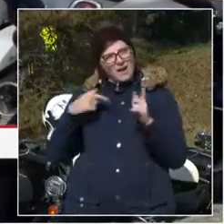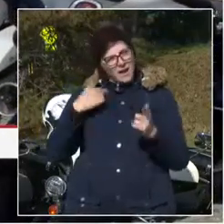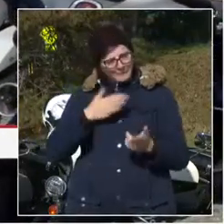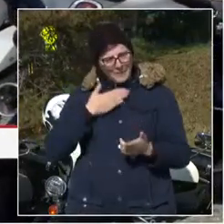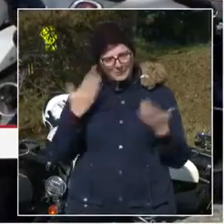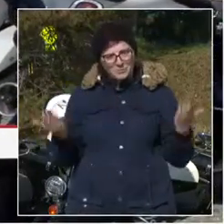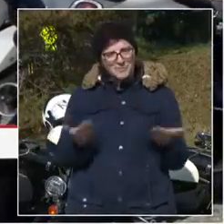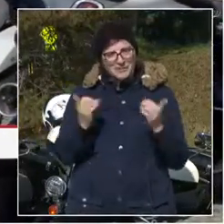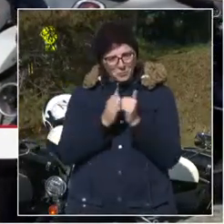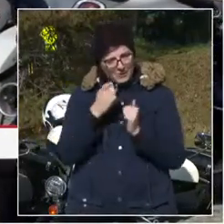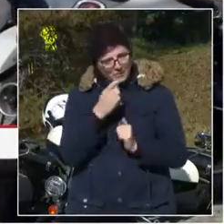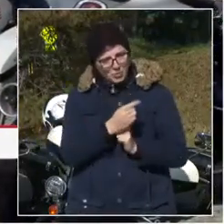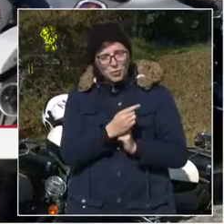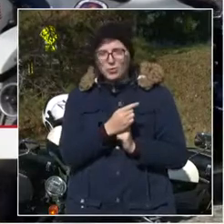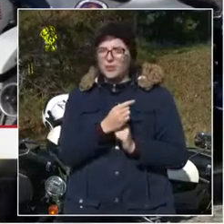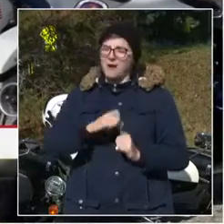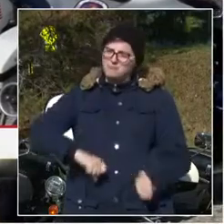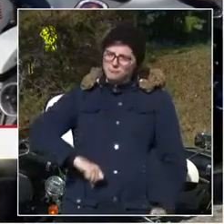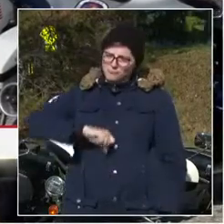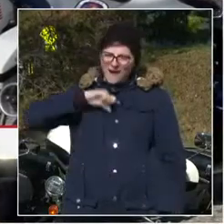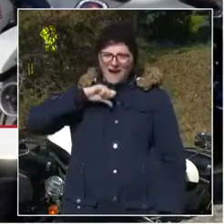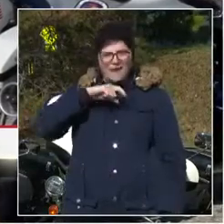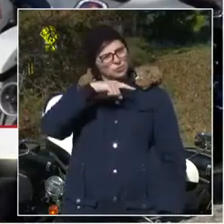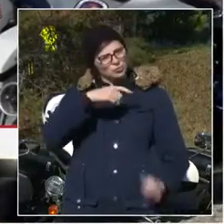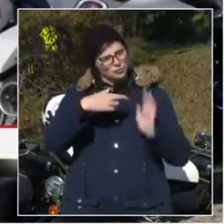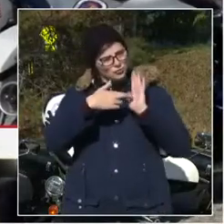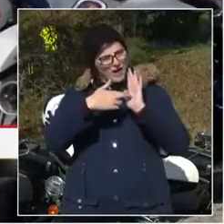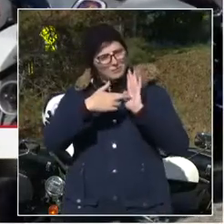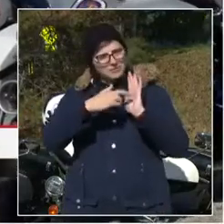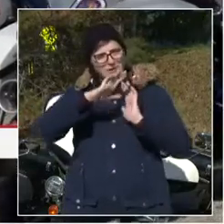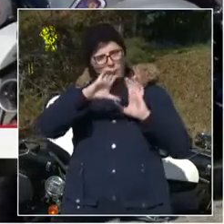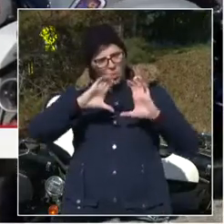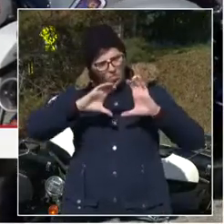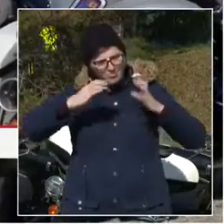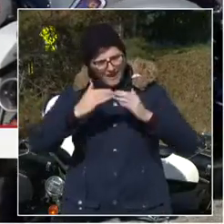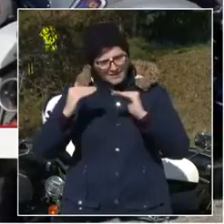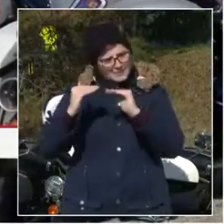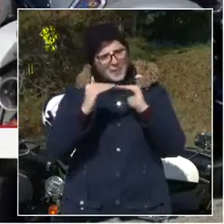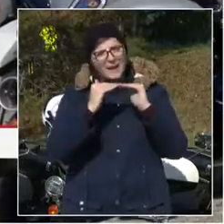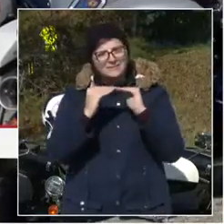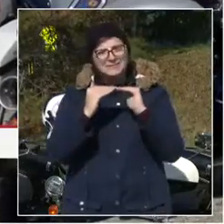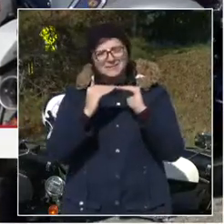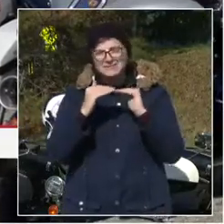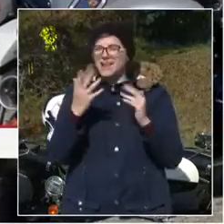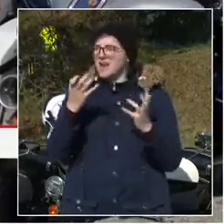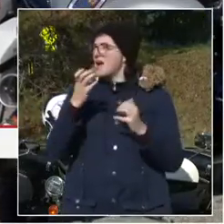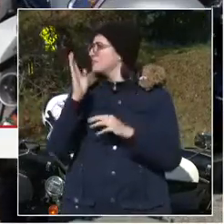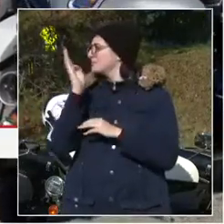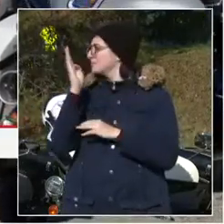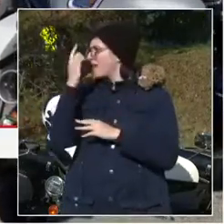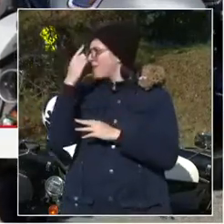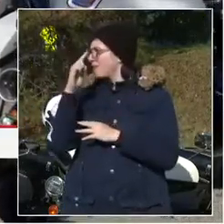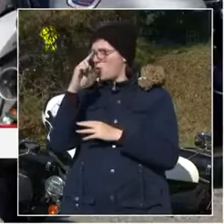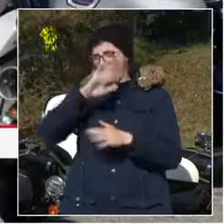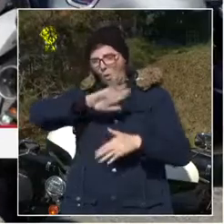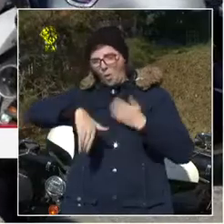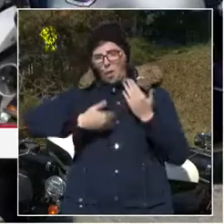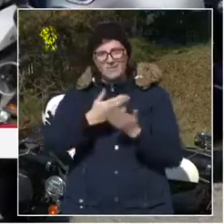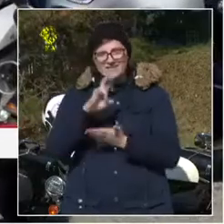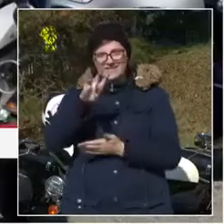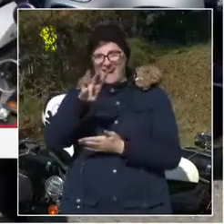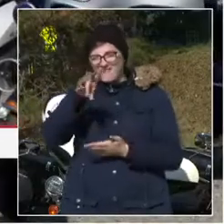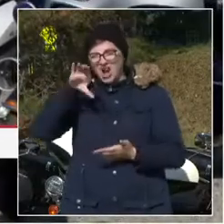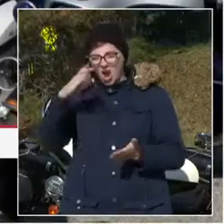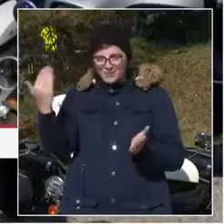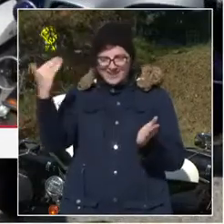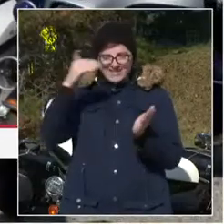be here with you, and I'm very proud that you are representing your classmates. And I'm going to speak on behalf of all